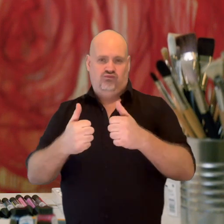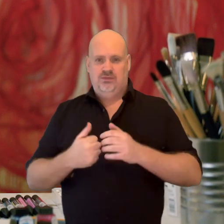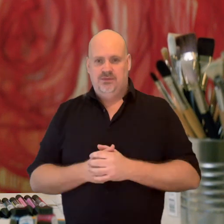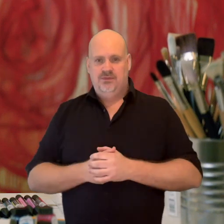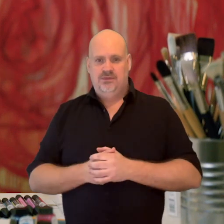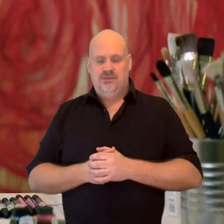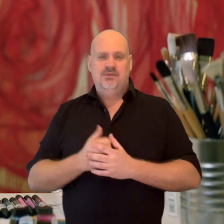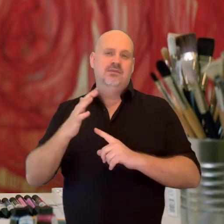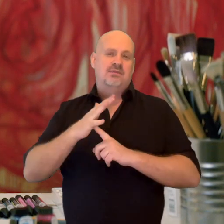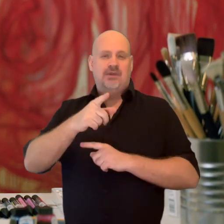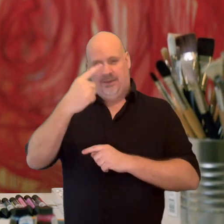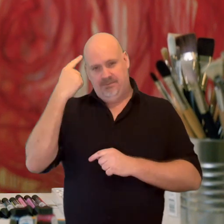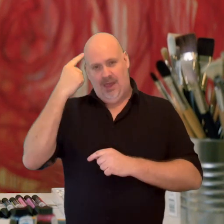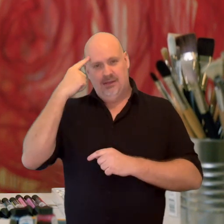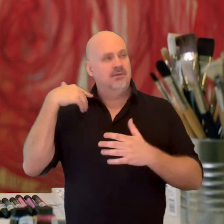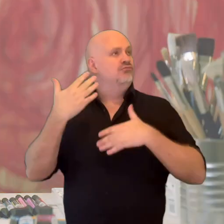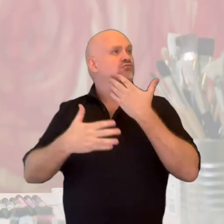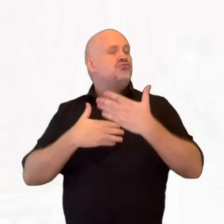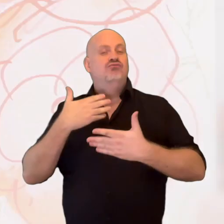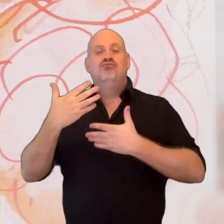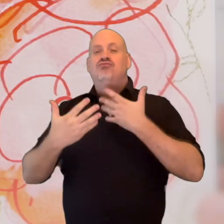Just let your mind run.